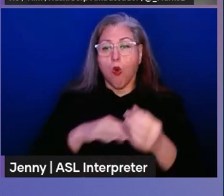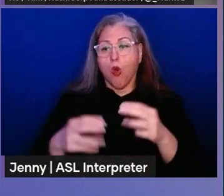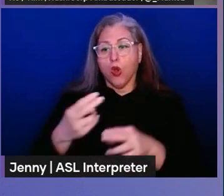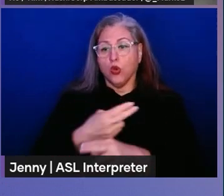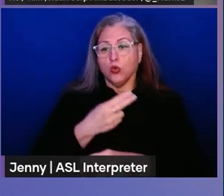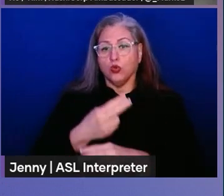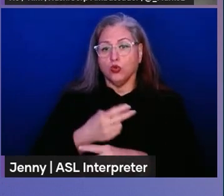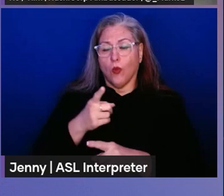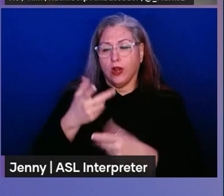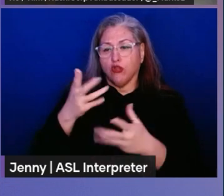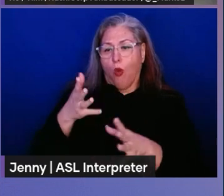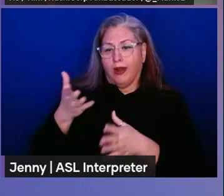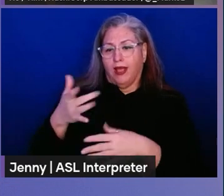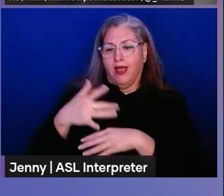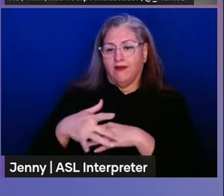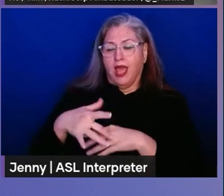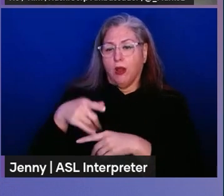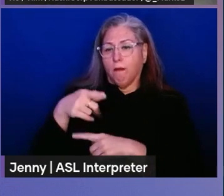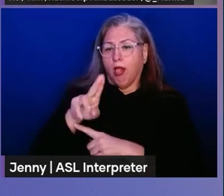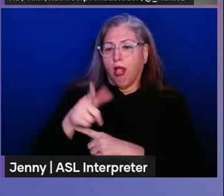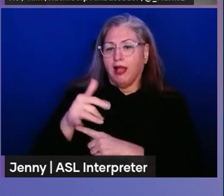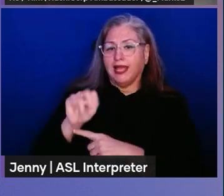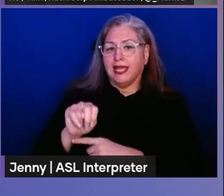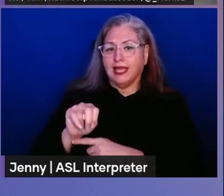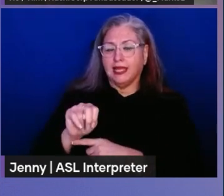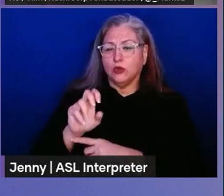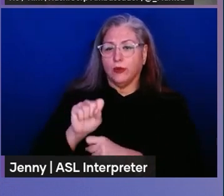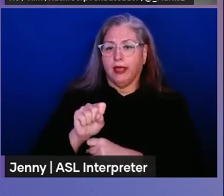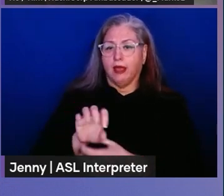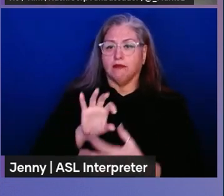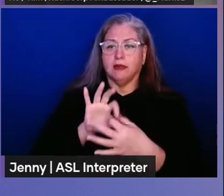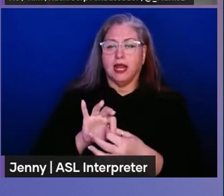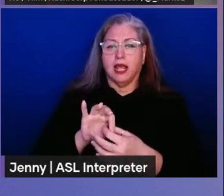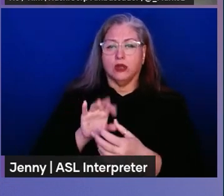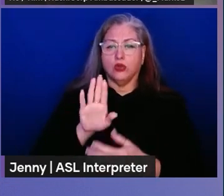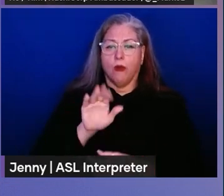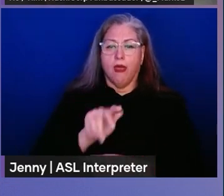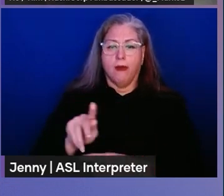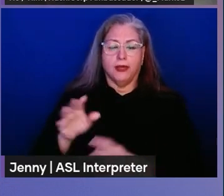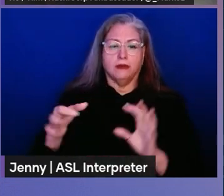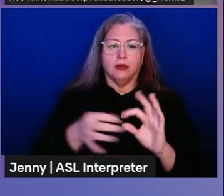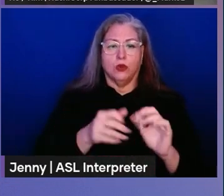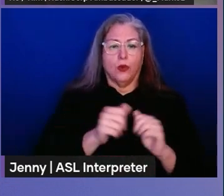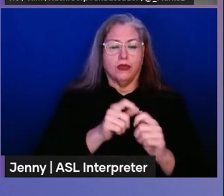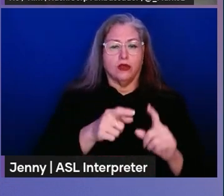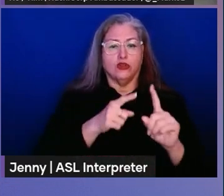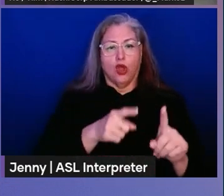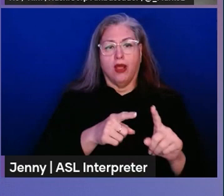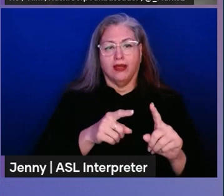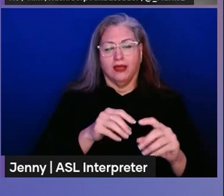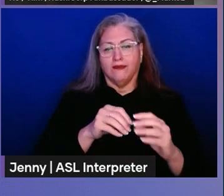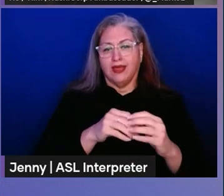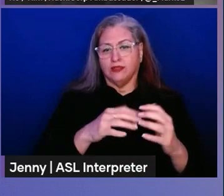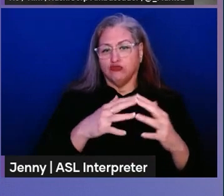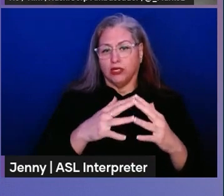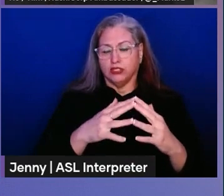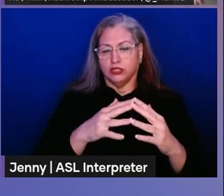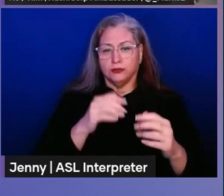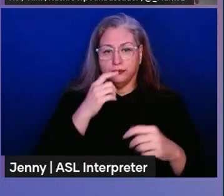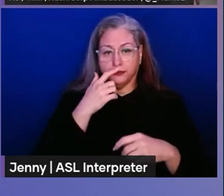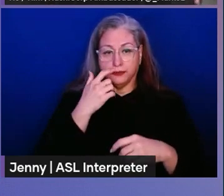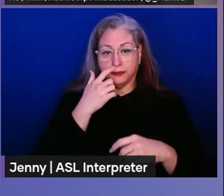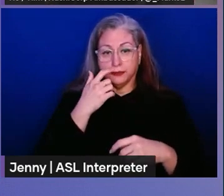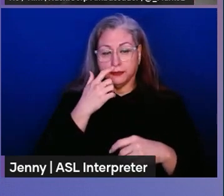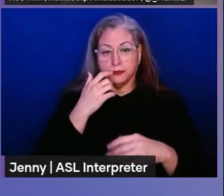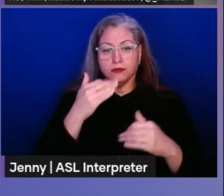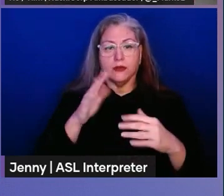already available plugins that helps you deliver your application to the target infrastructure. And it's all doing it